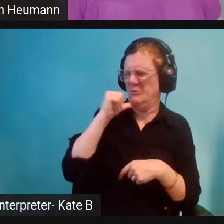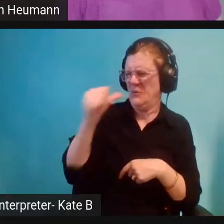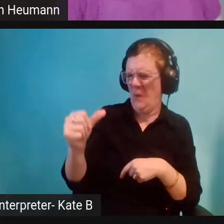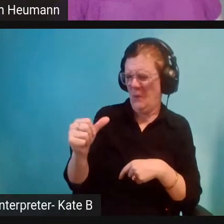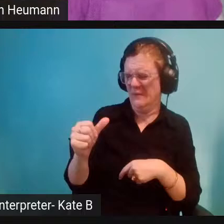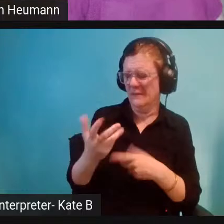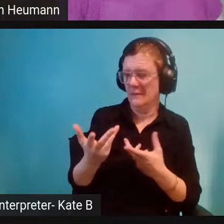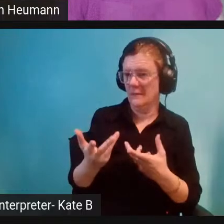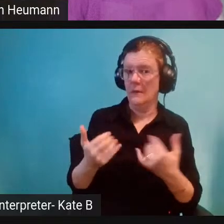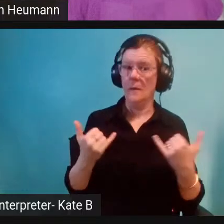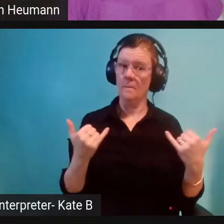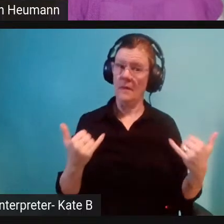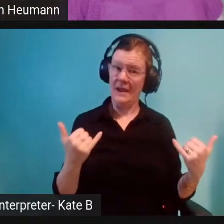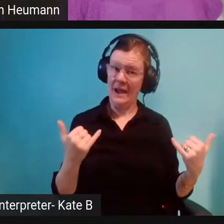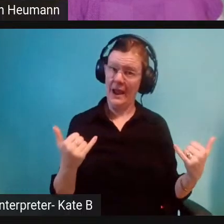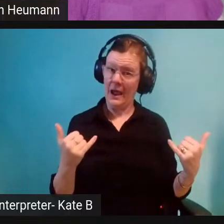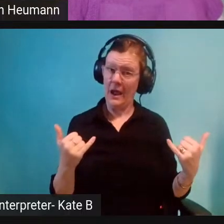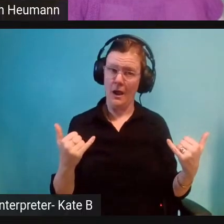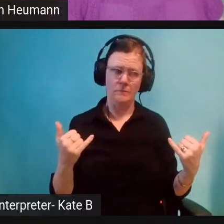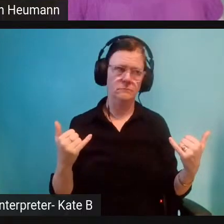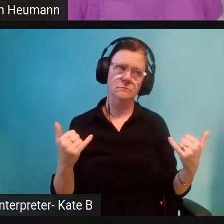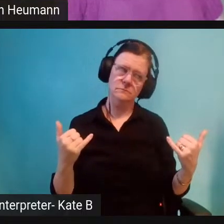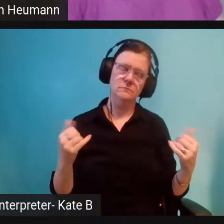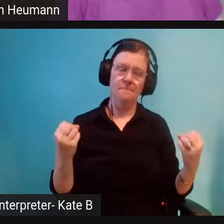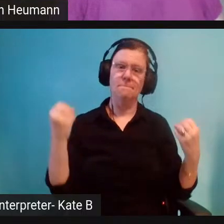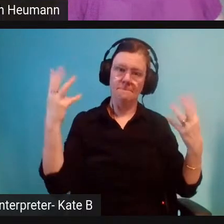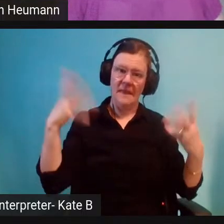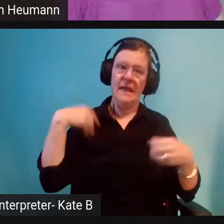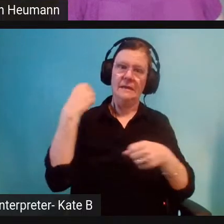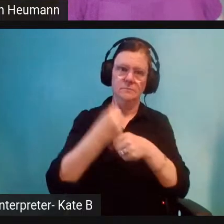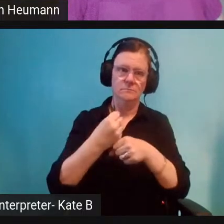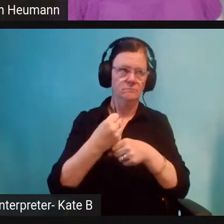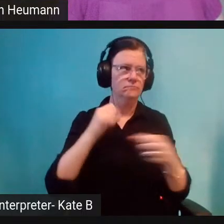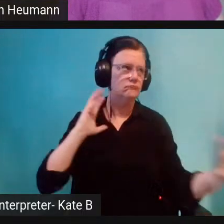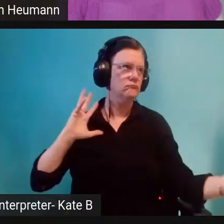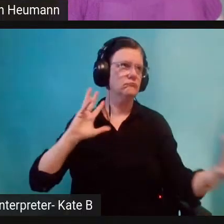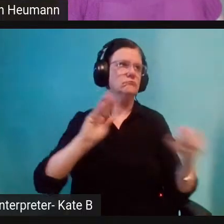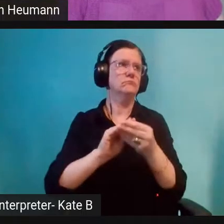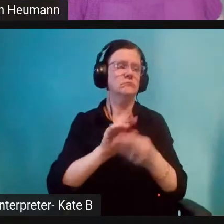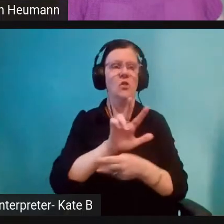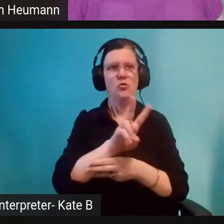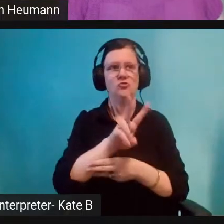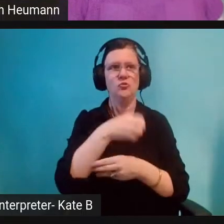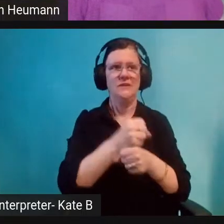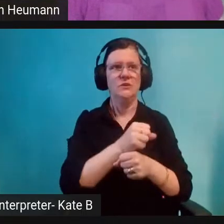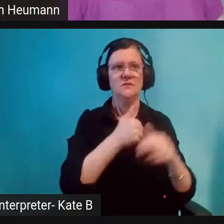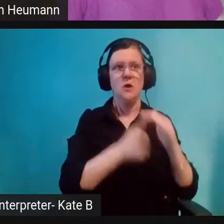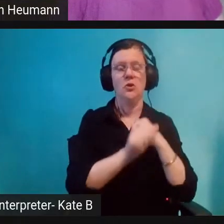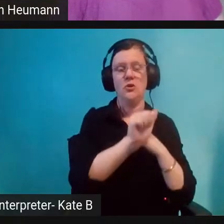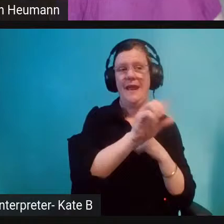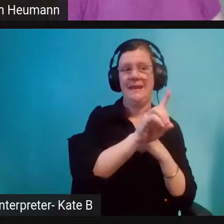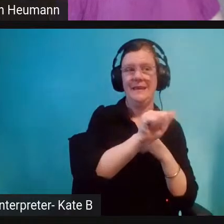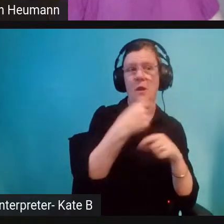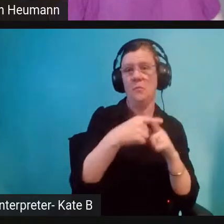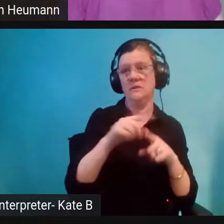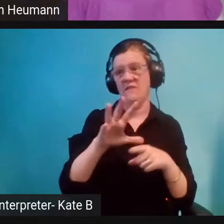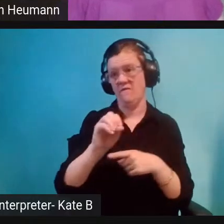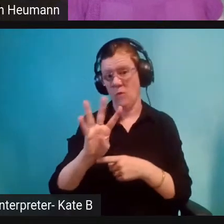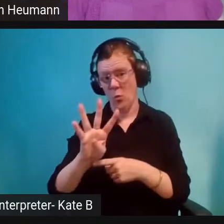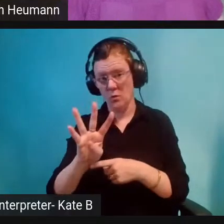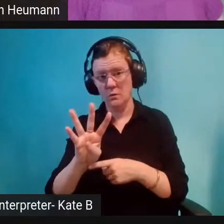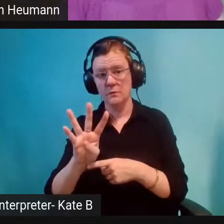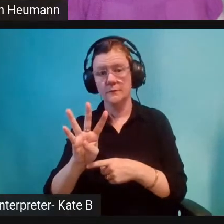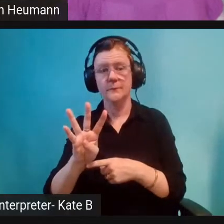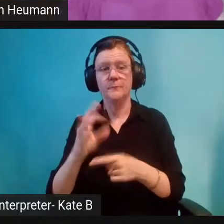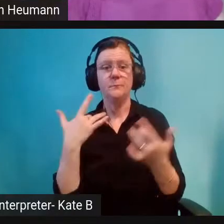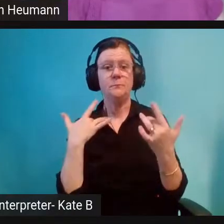see after, all these years, 32 years of the ADA and 504, what we are seeing